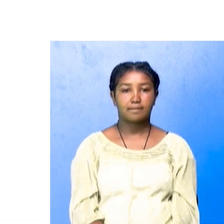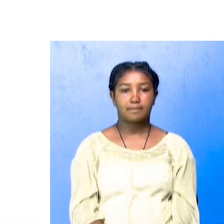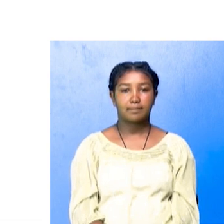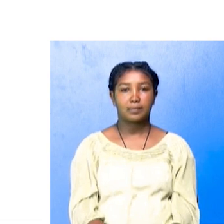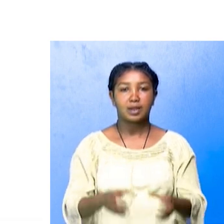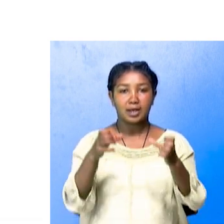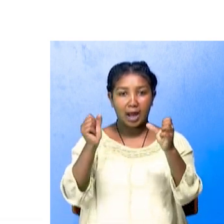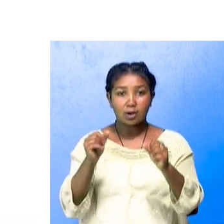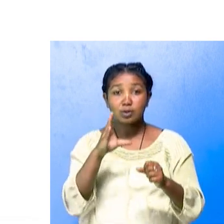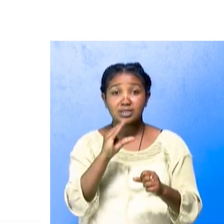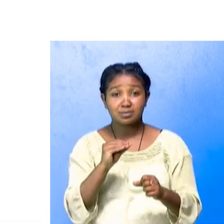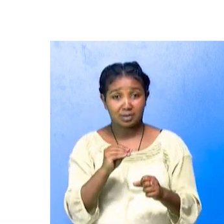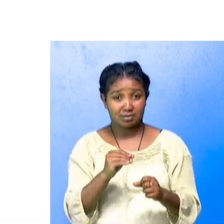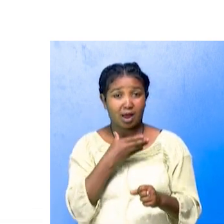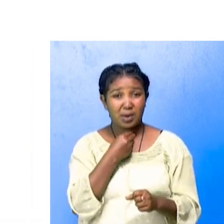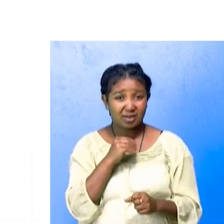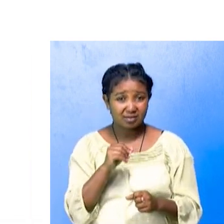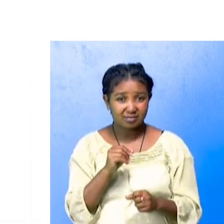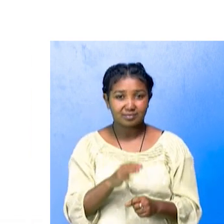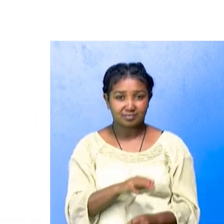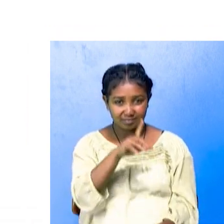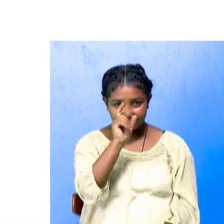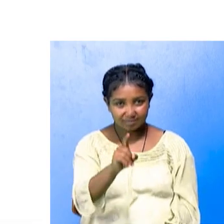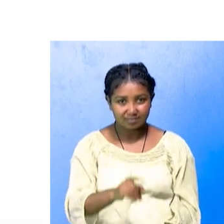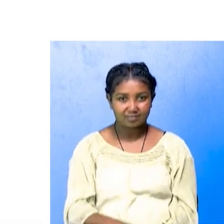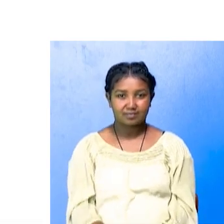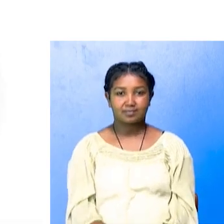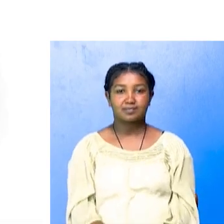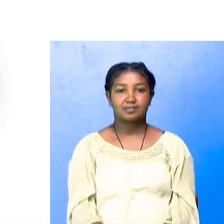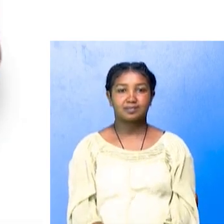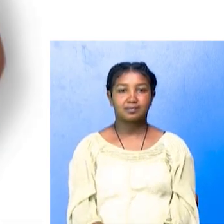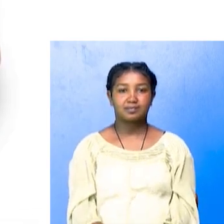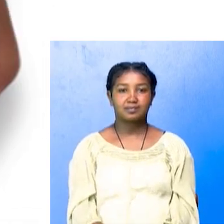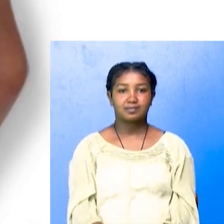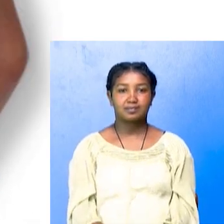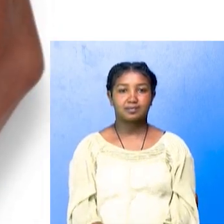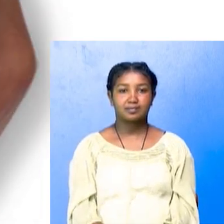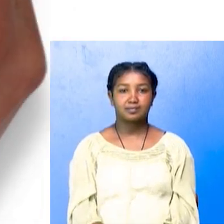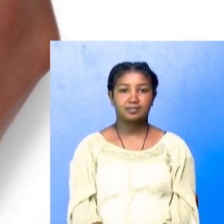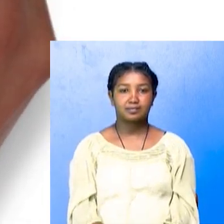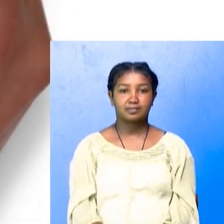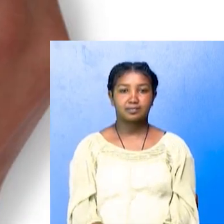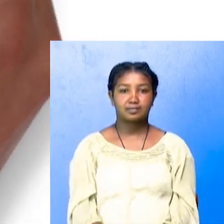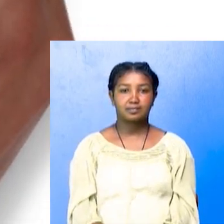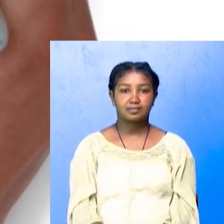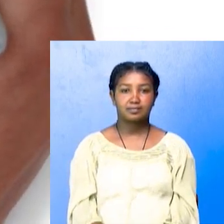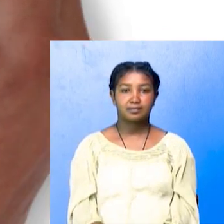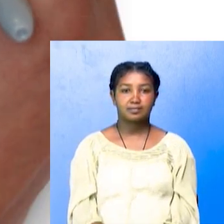Can you speak Amharic? Here is your choice.